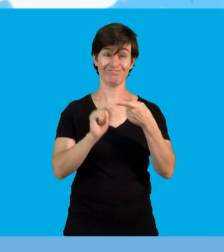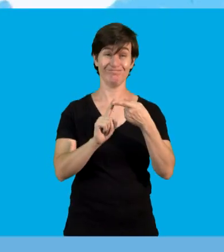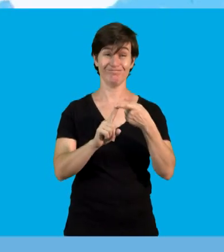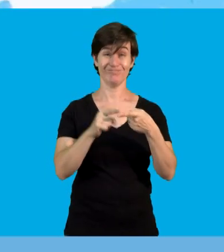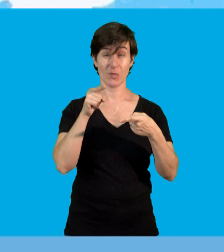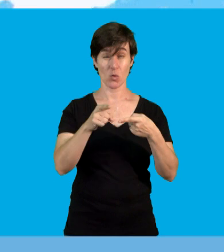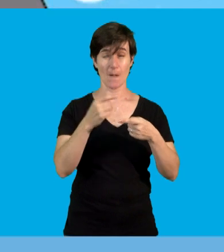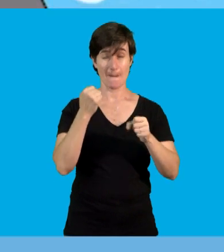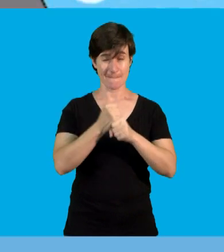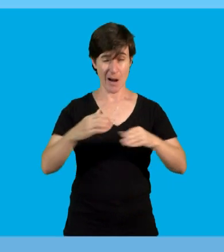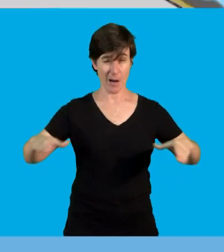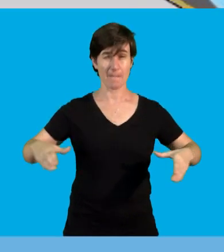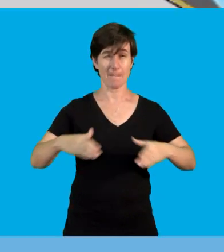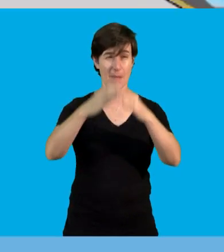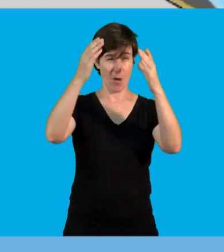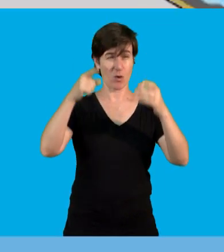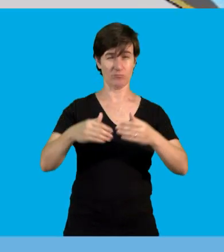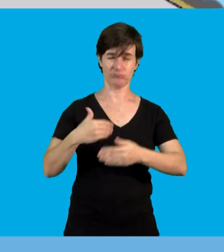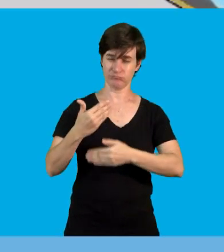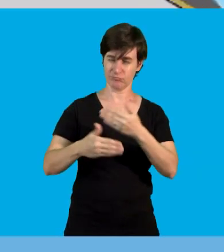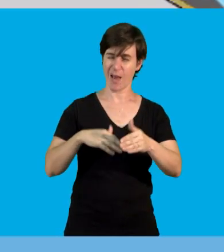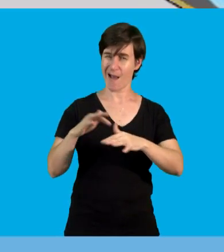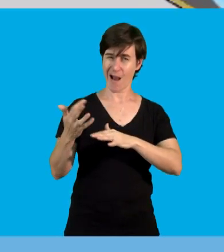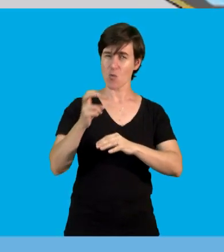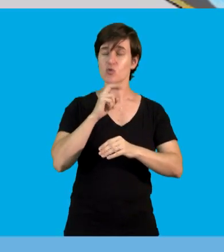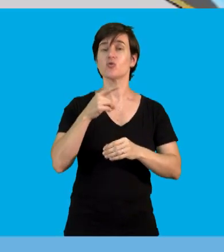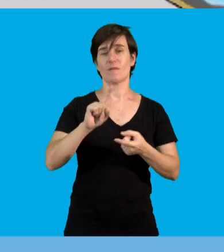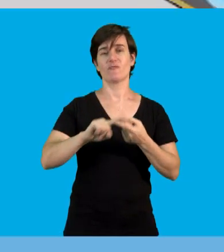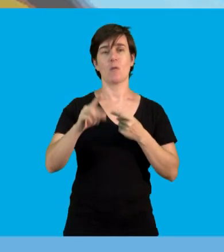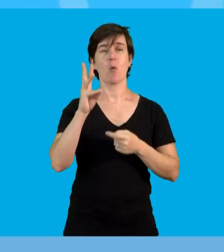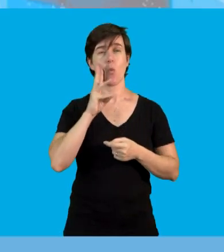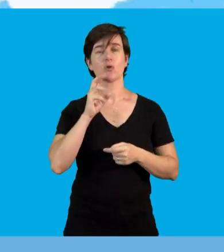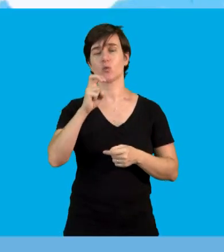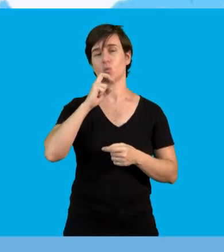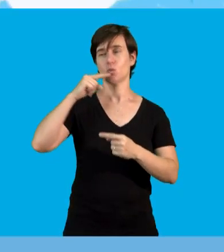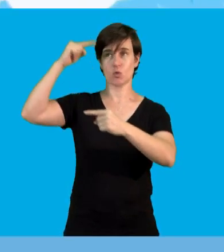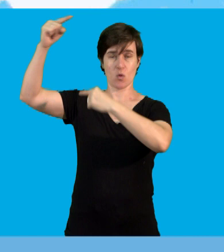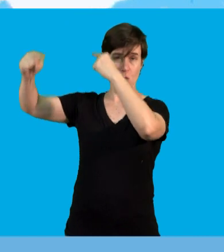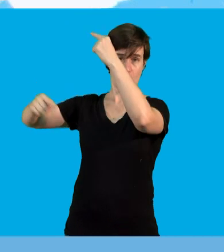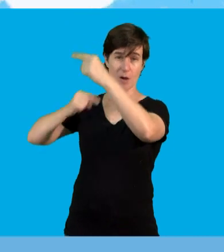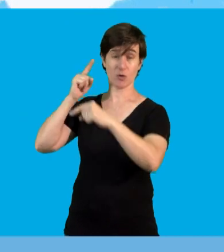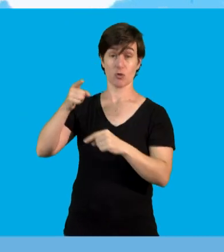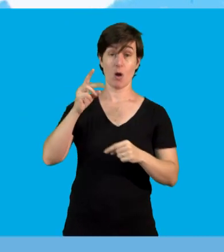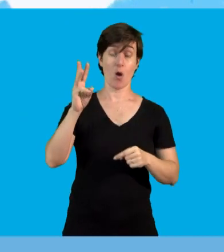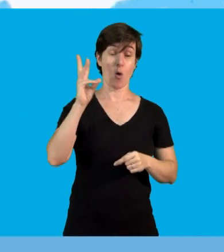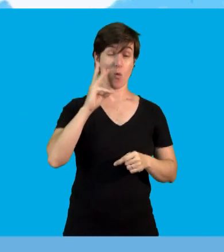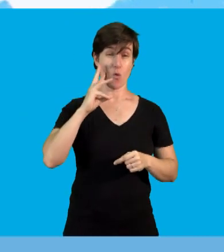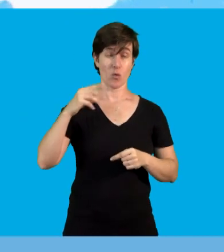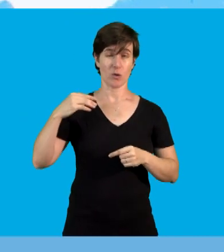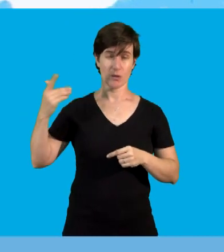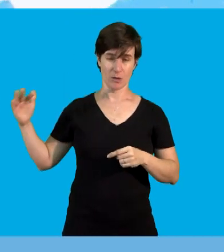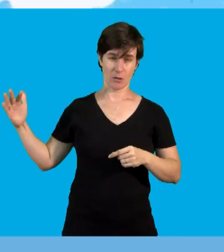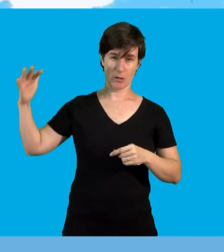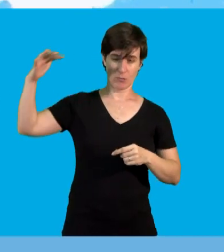functioning of a hydroelectric power station is based on falling water, causing a turbine to spin. So as this water is